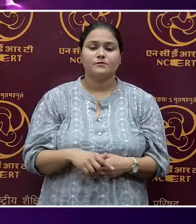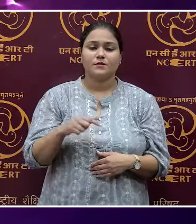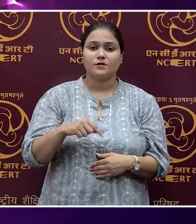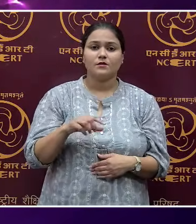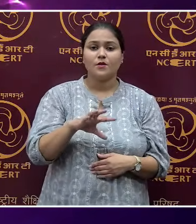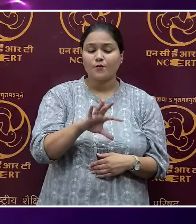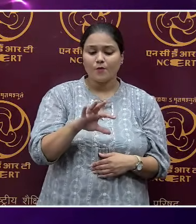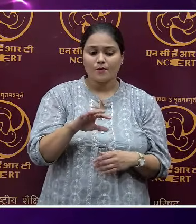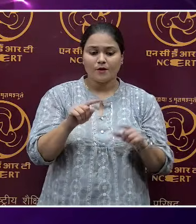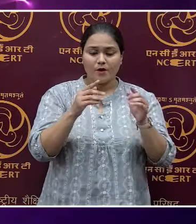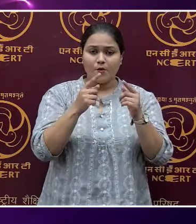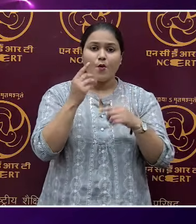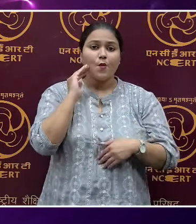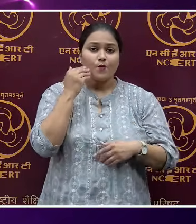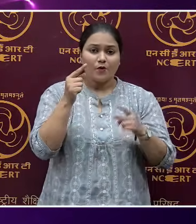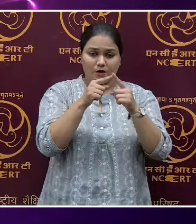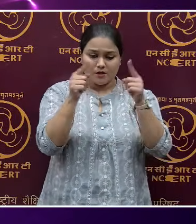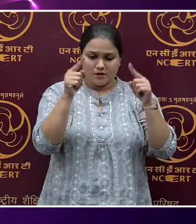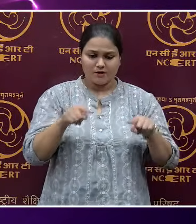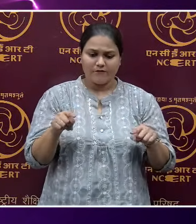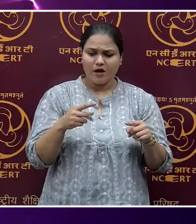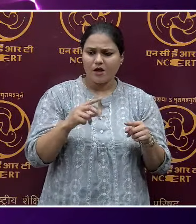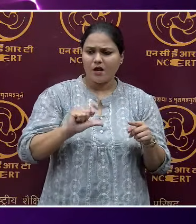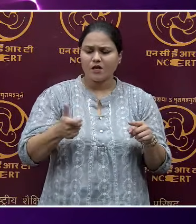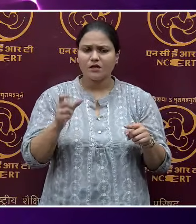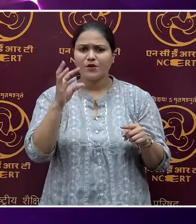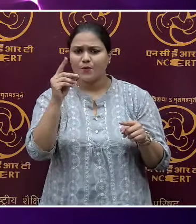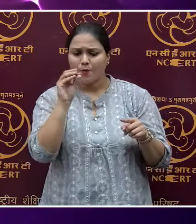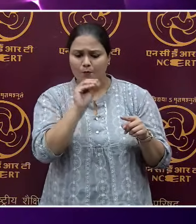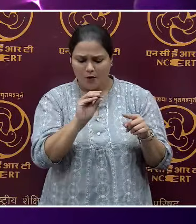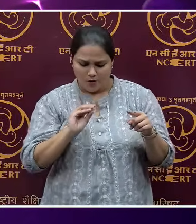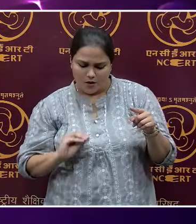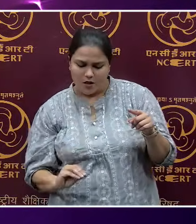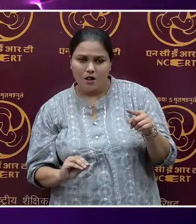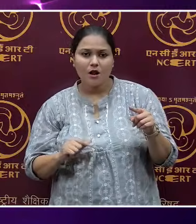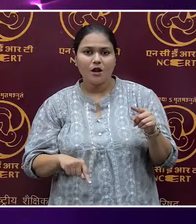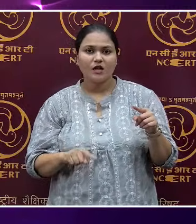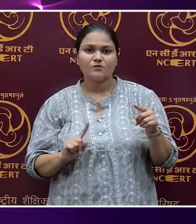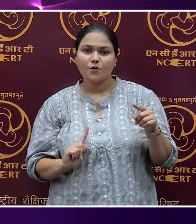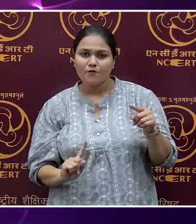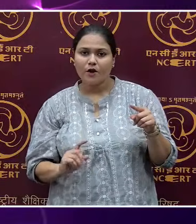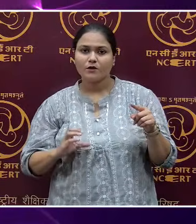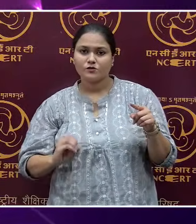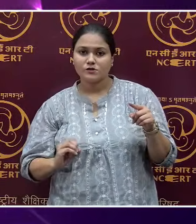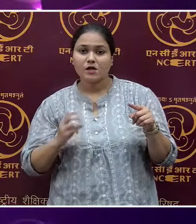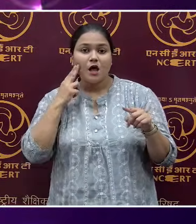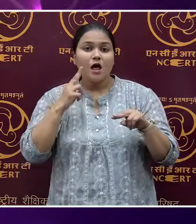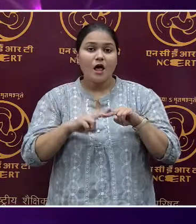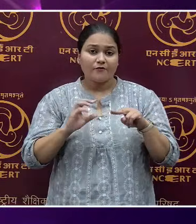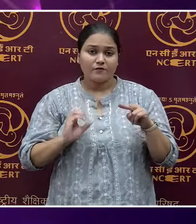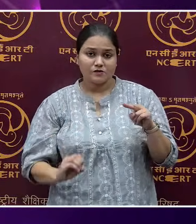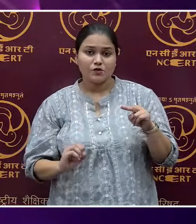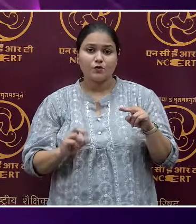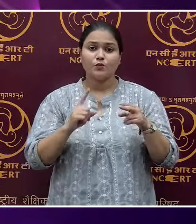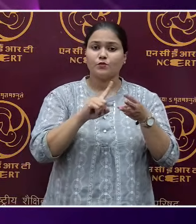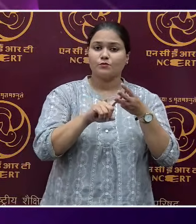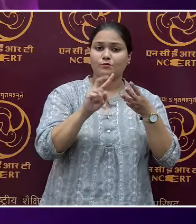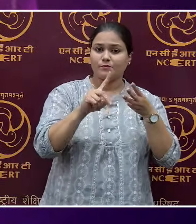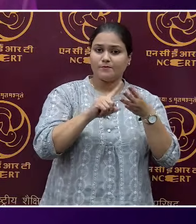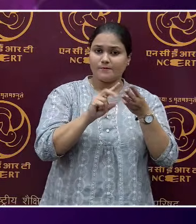find the remainder of the division of one number by another. In Python, the if-else block is a fundamental control